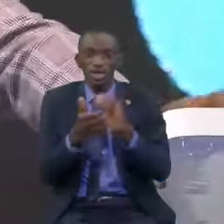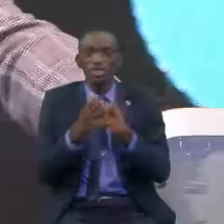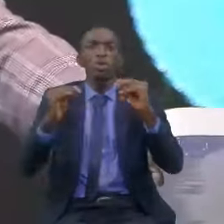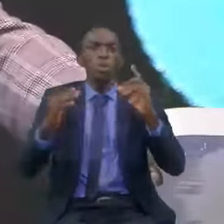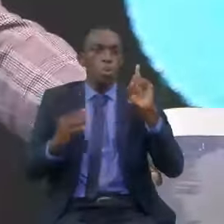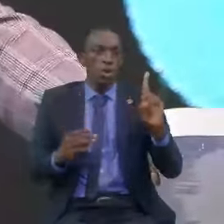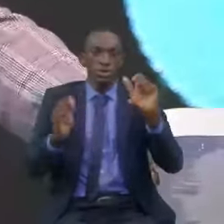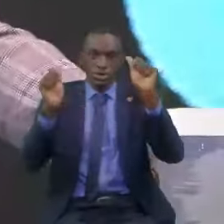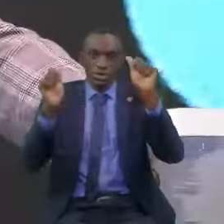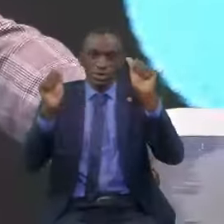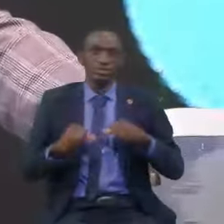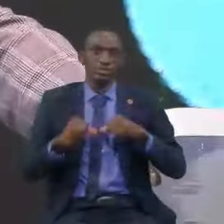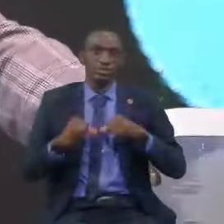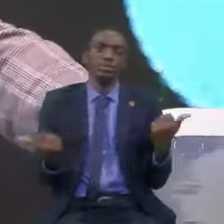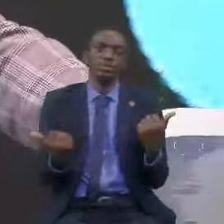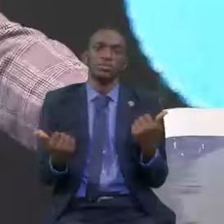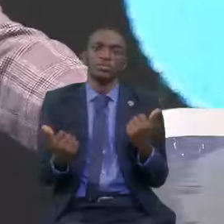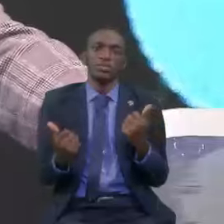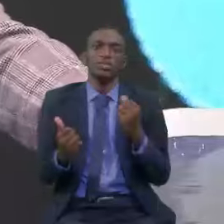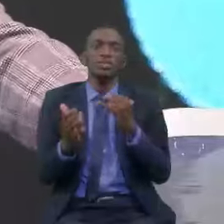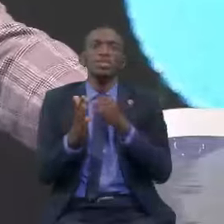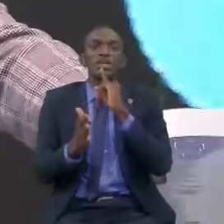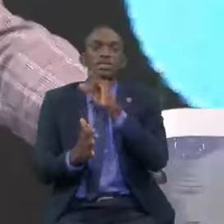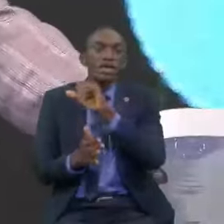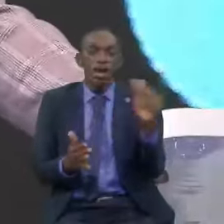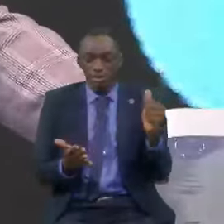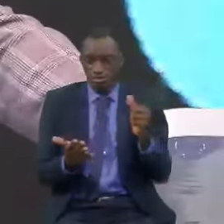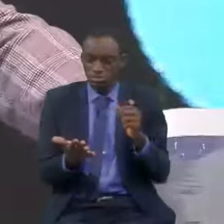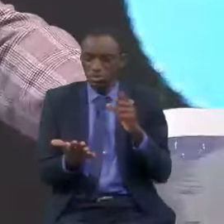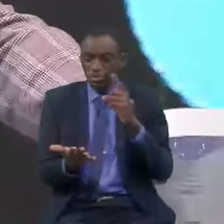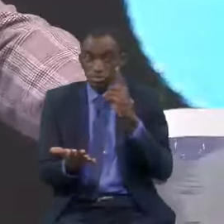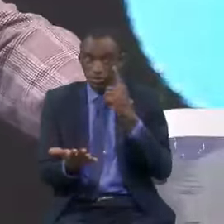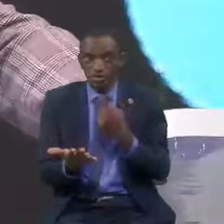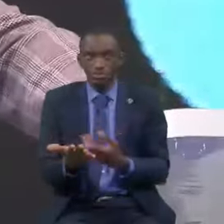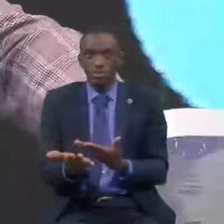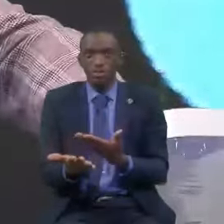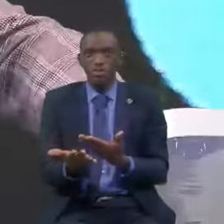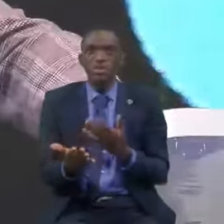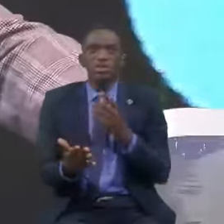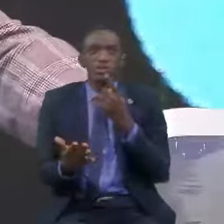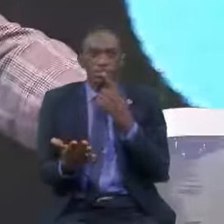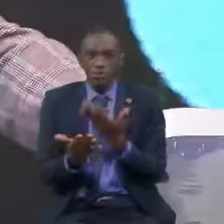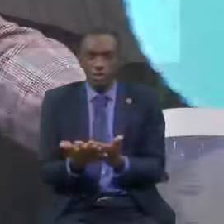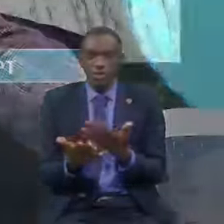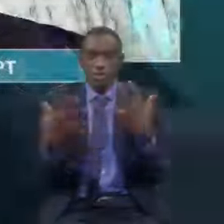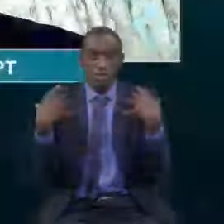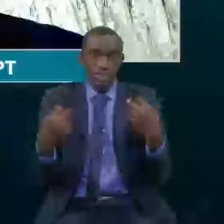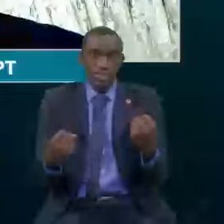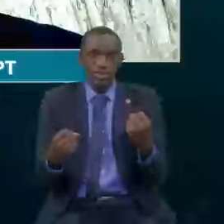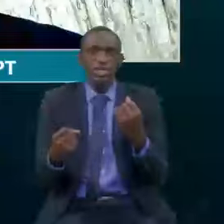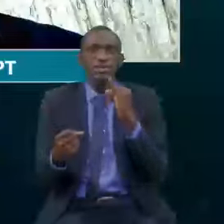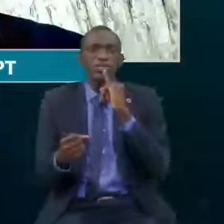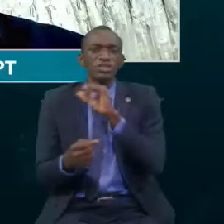deny. It's a verifiable healing. It's so good a healing